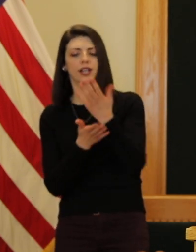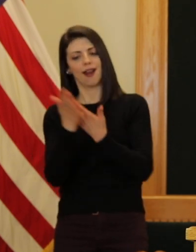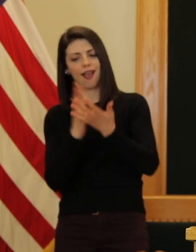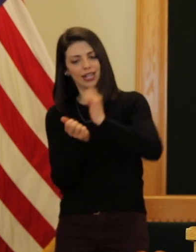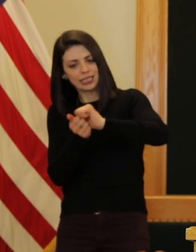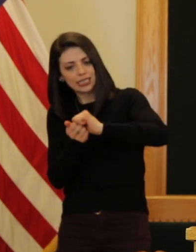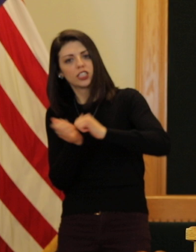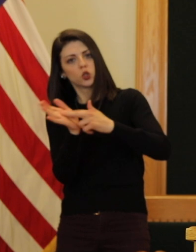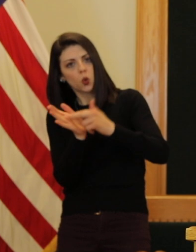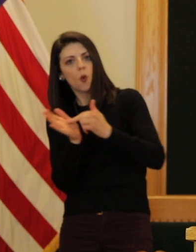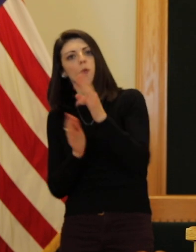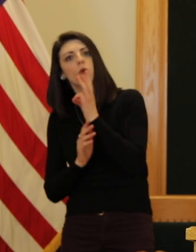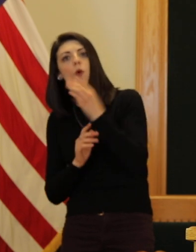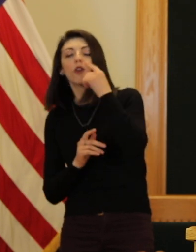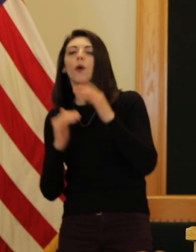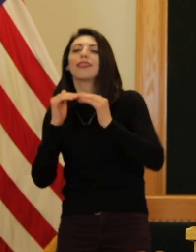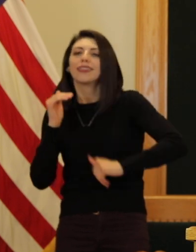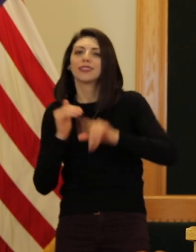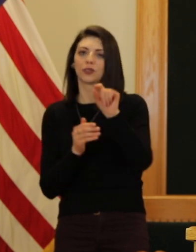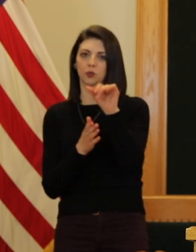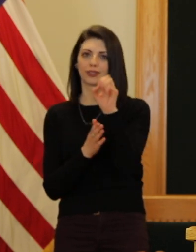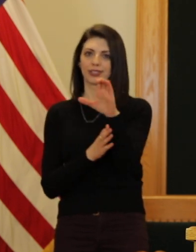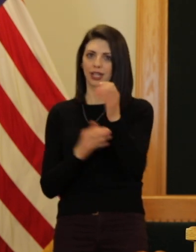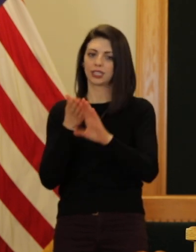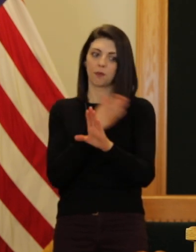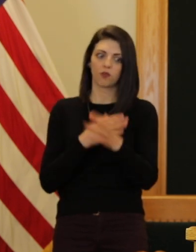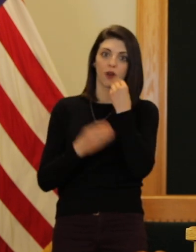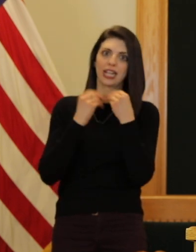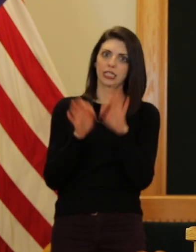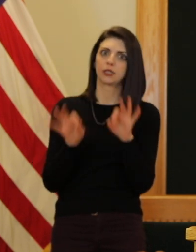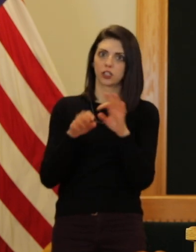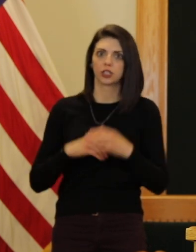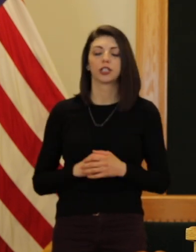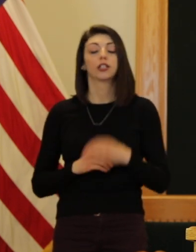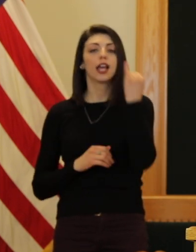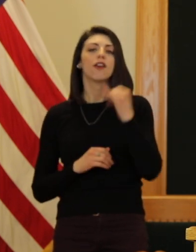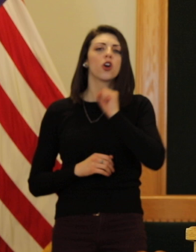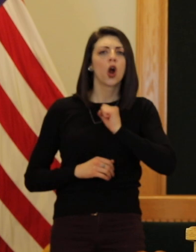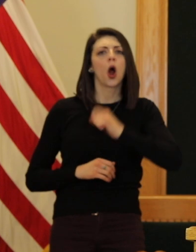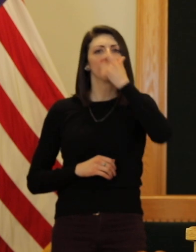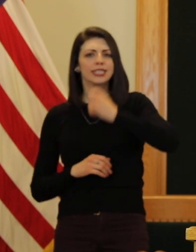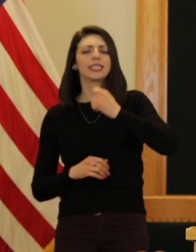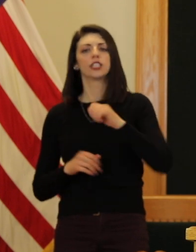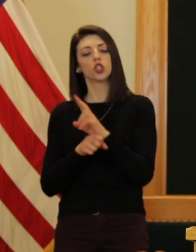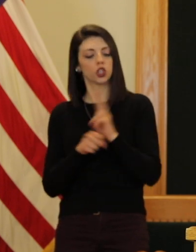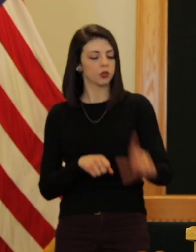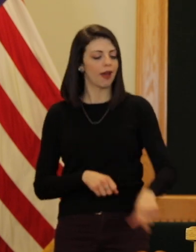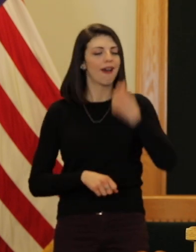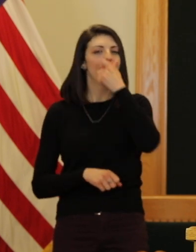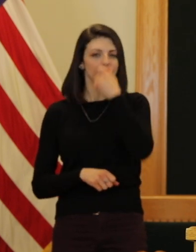least 20 seconds, especially before eating. Cover your cough or sneeze into a tissue and then throw the tissue in the